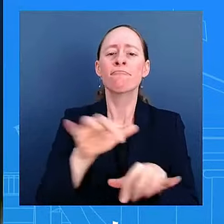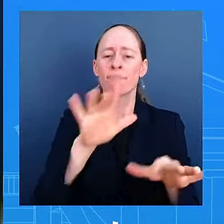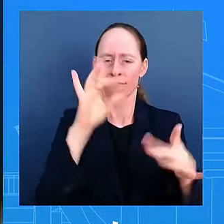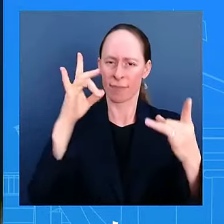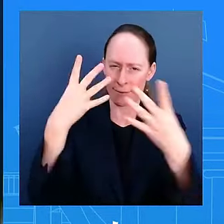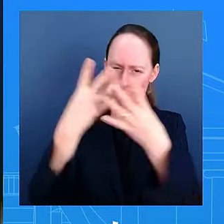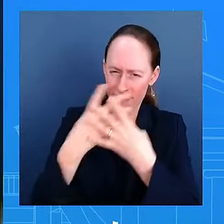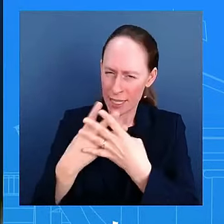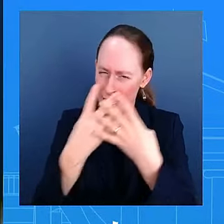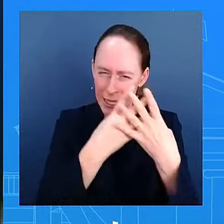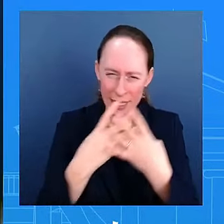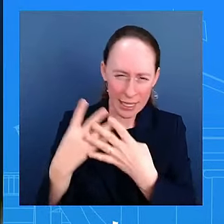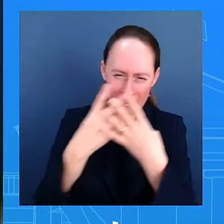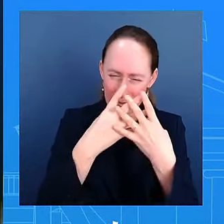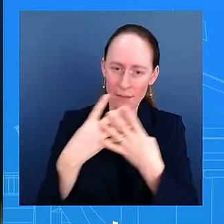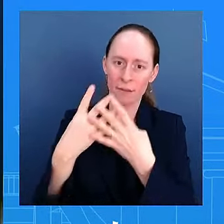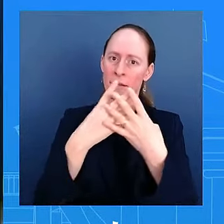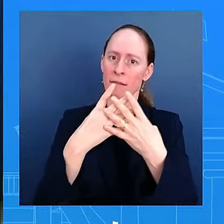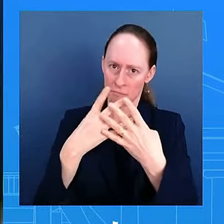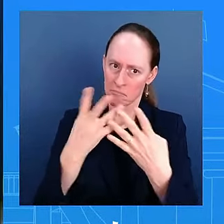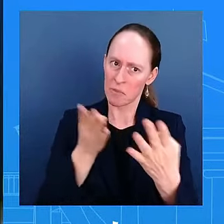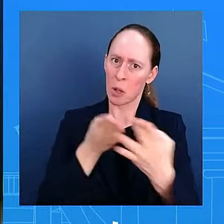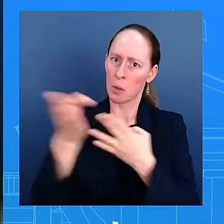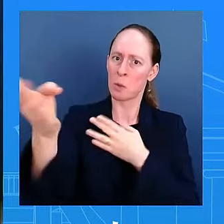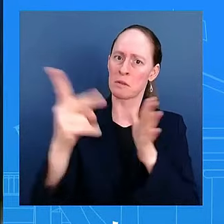is I cannot comment on this directly